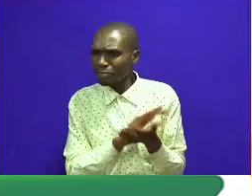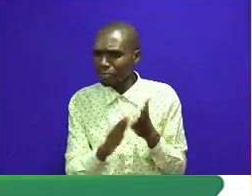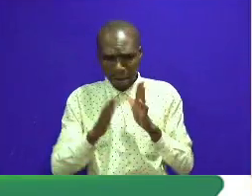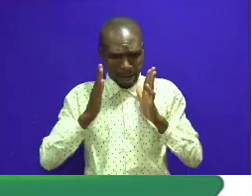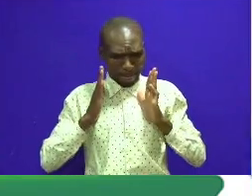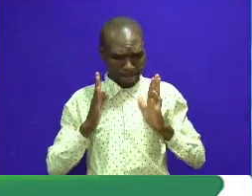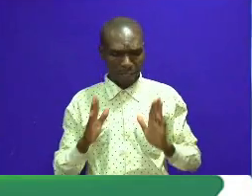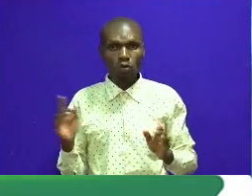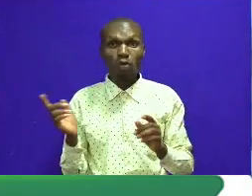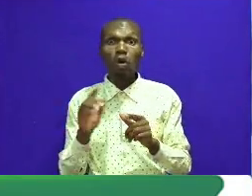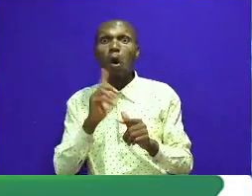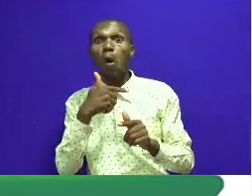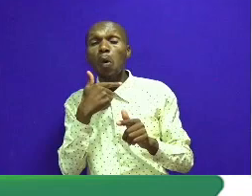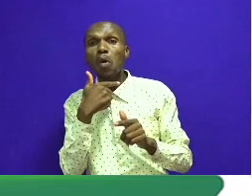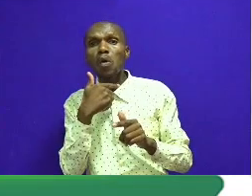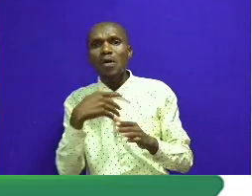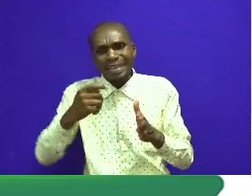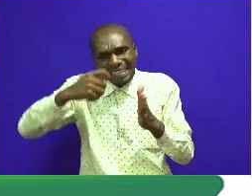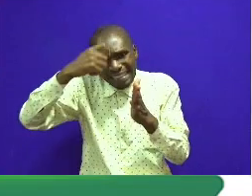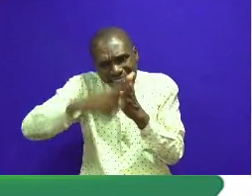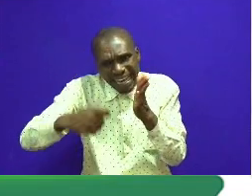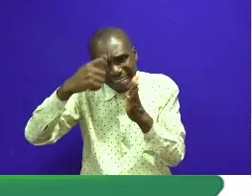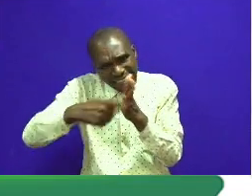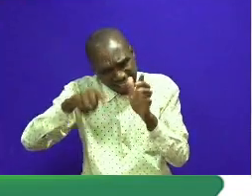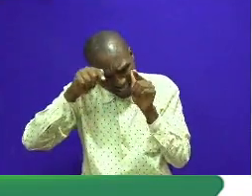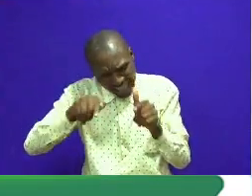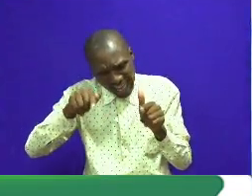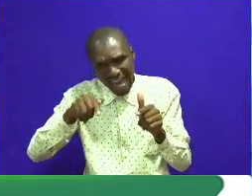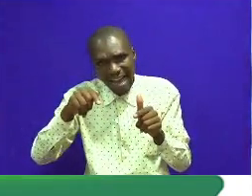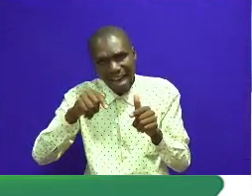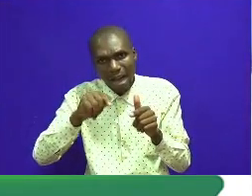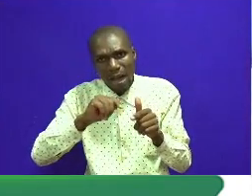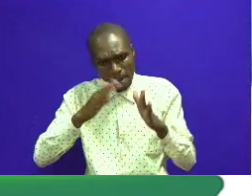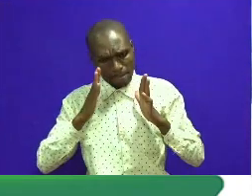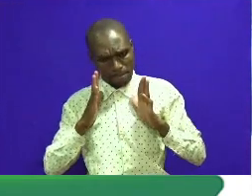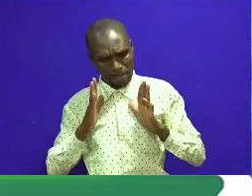ambaye anaenda kukata tax ya wale watu ambao wanafanya biashara.